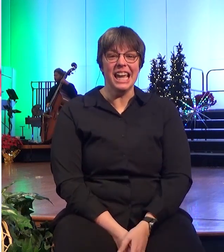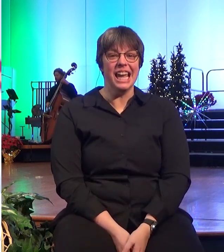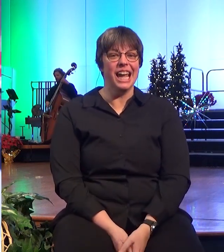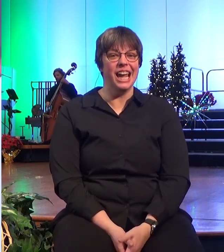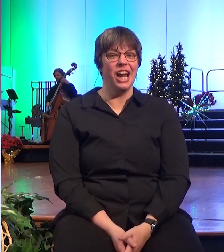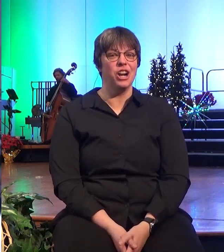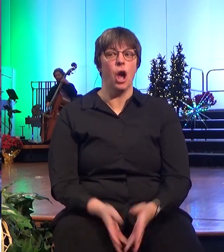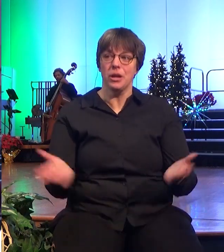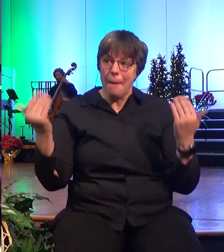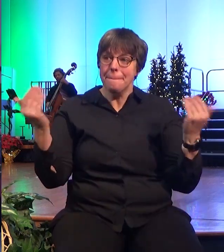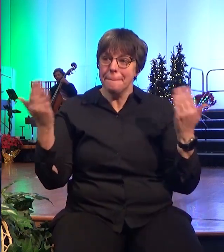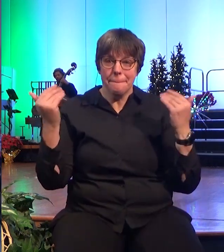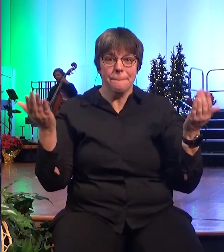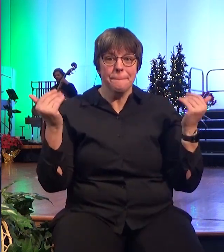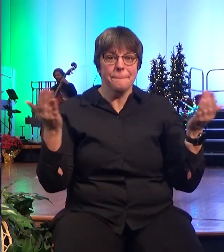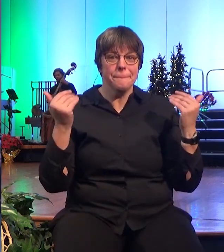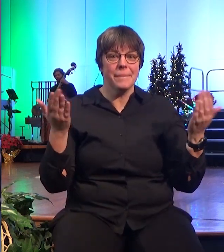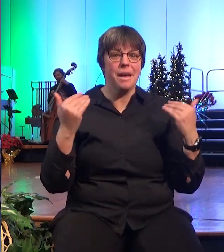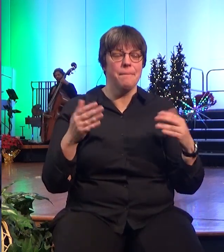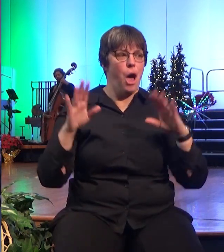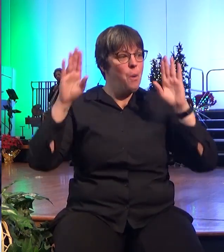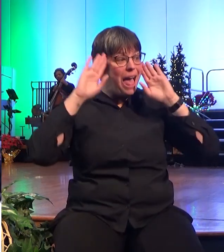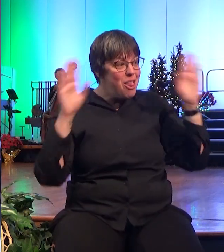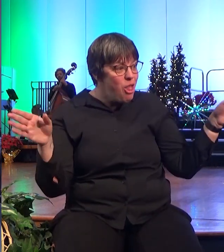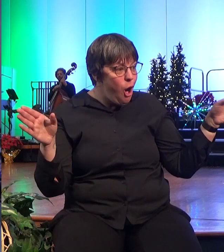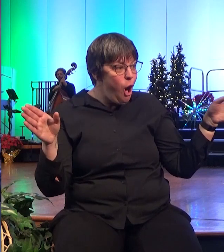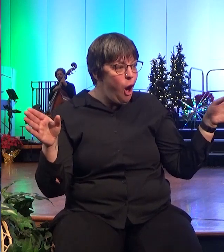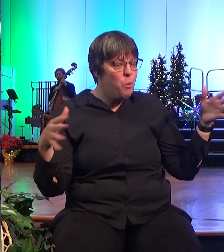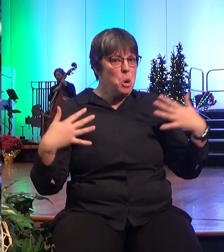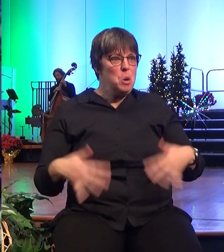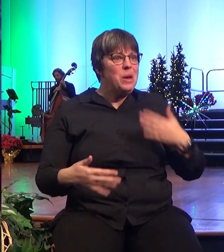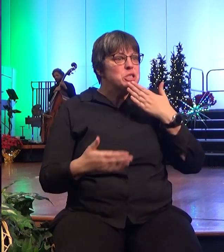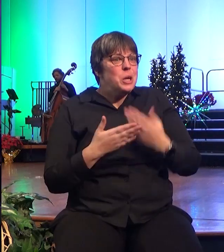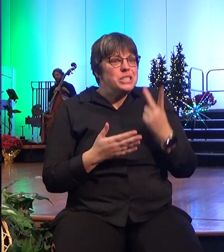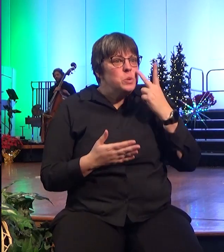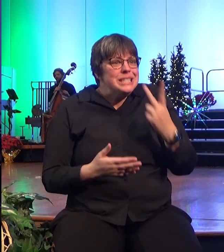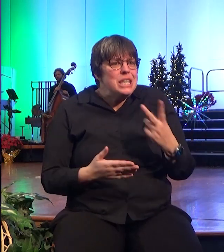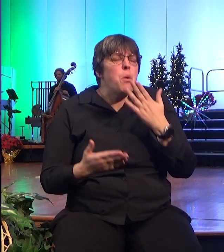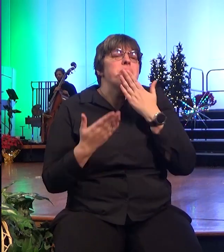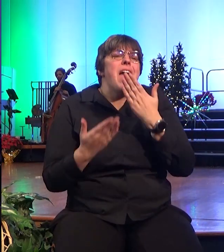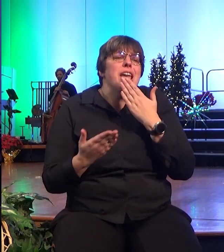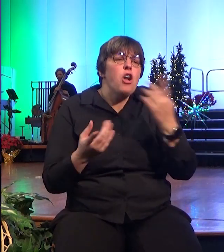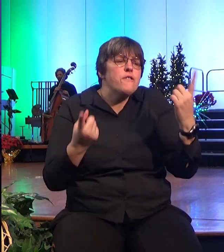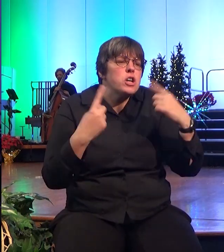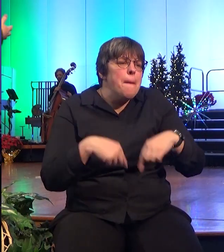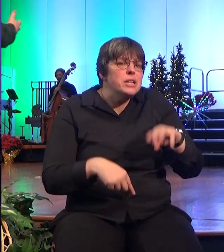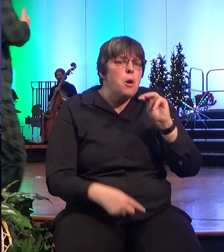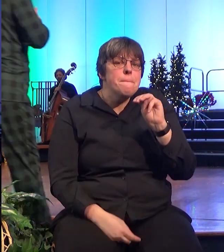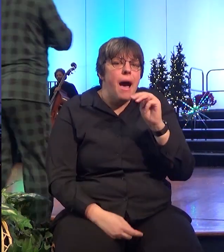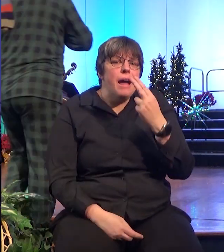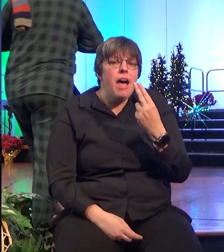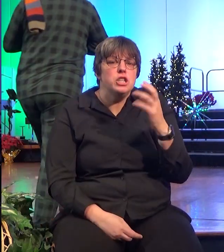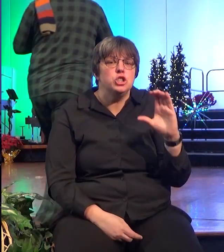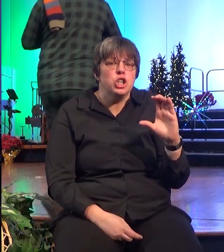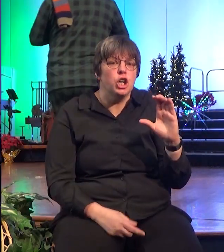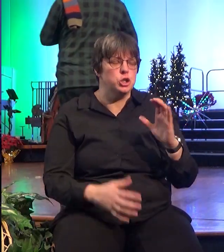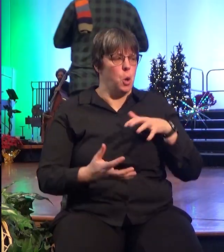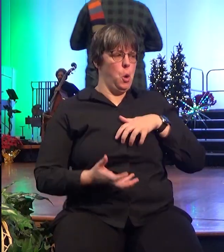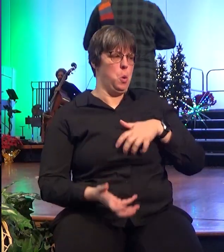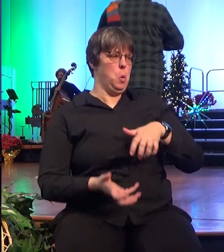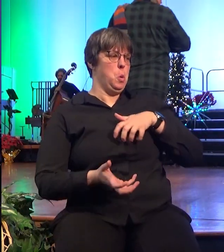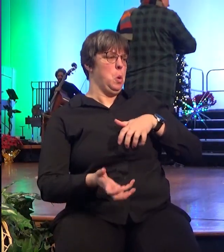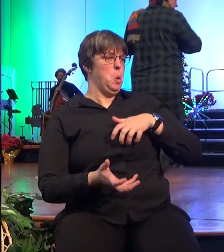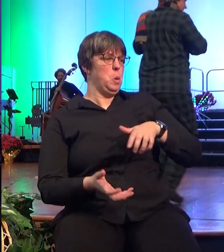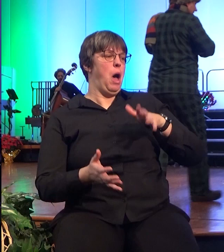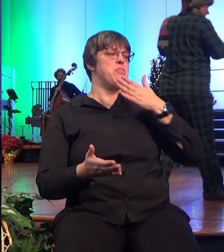Hi! Come on up here, Santa. Hello. It's so good to see you, and thank you for coming to Mile High Church.